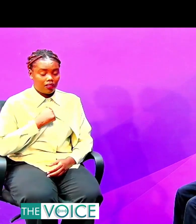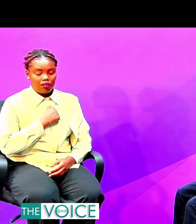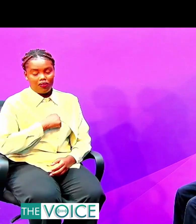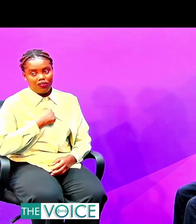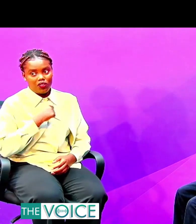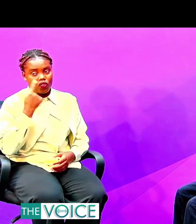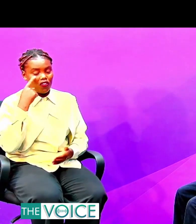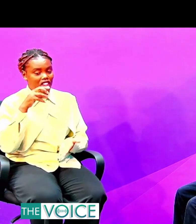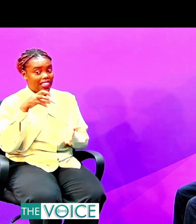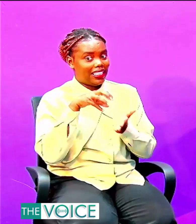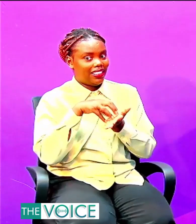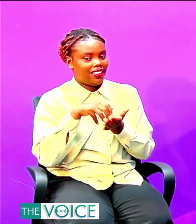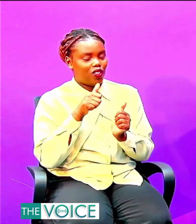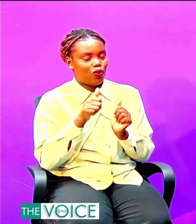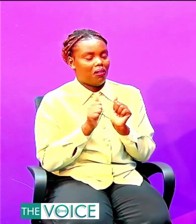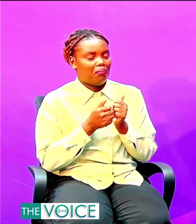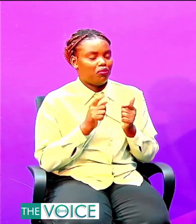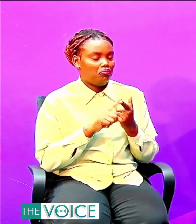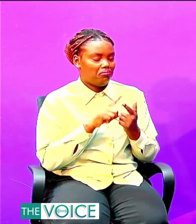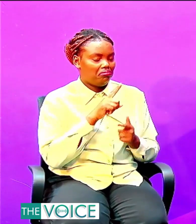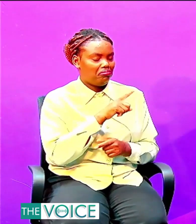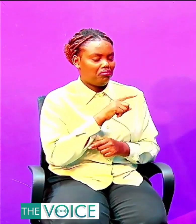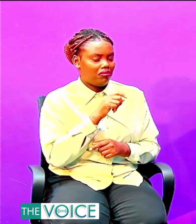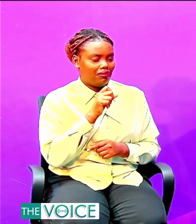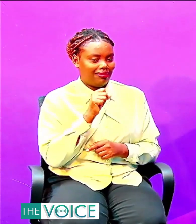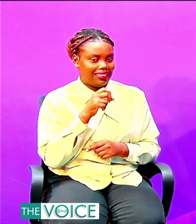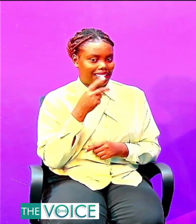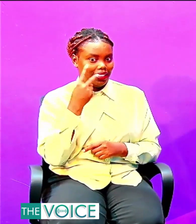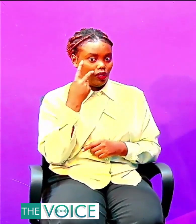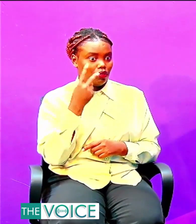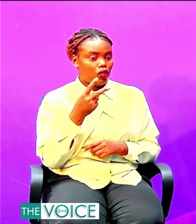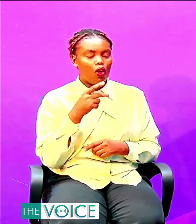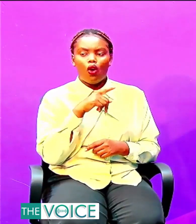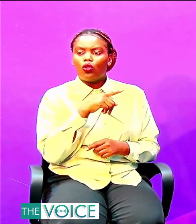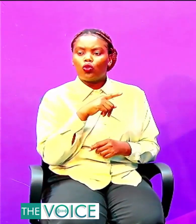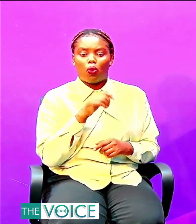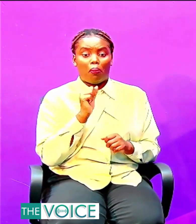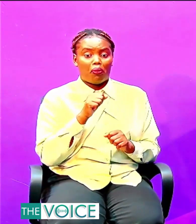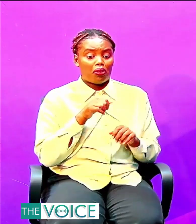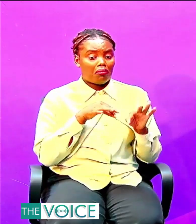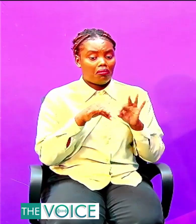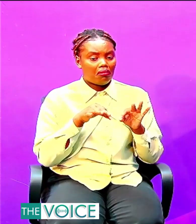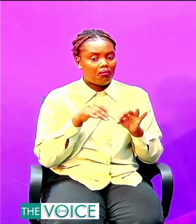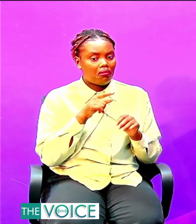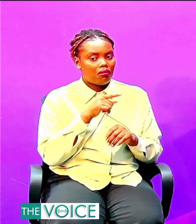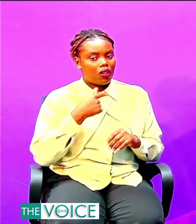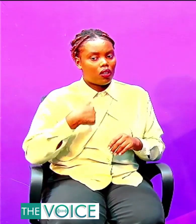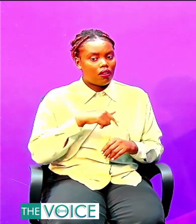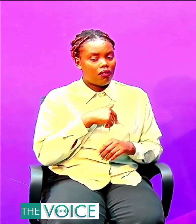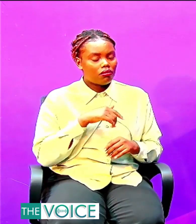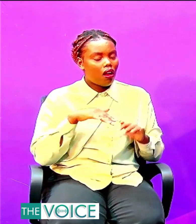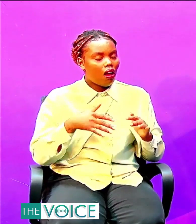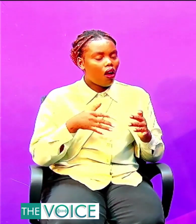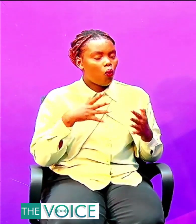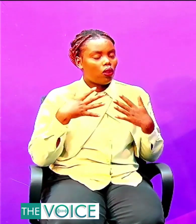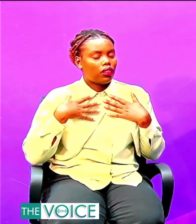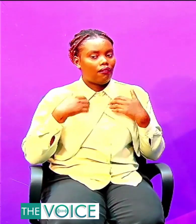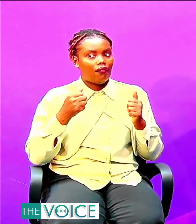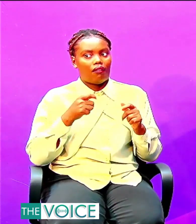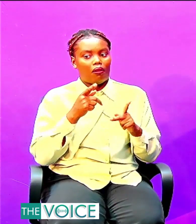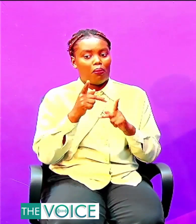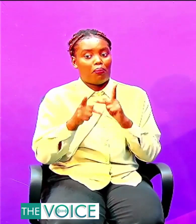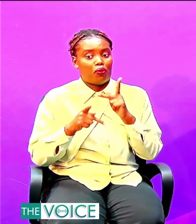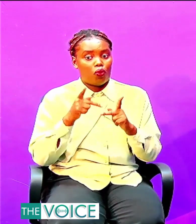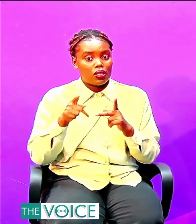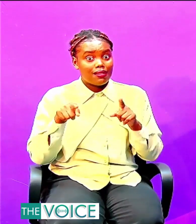Yeah. Okay, I'm so sorry for that situation that happened to you. So could you please also, tell us